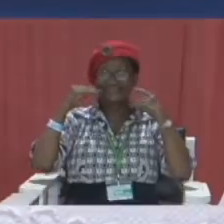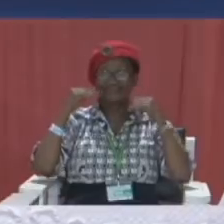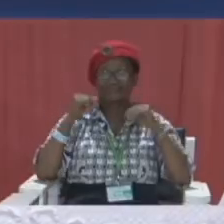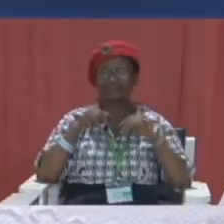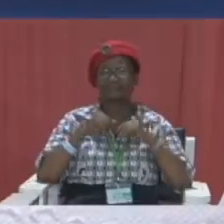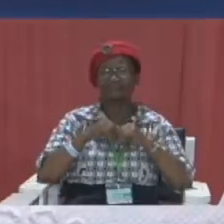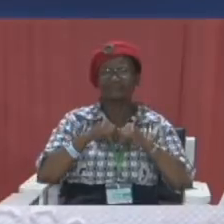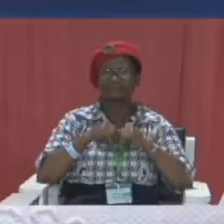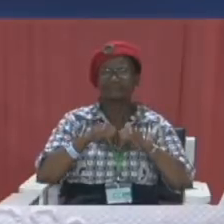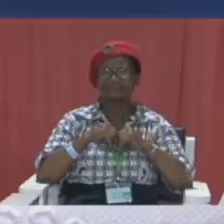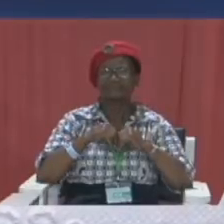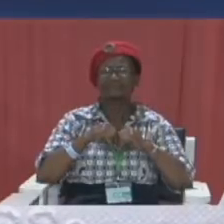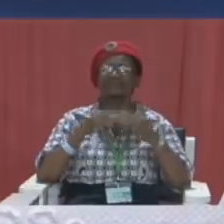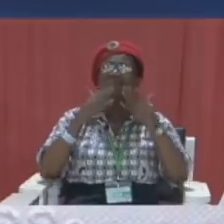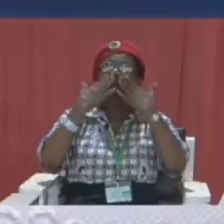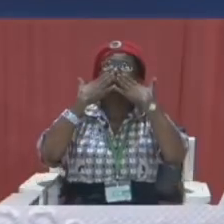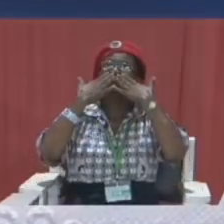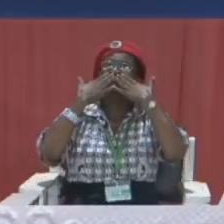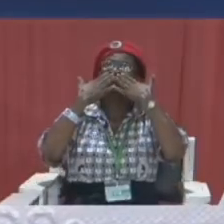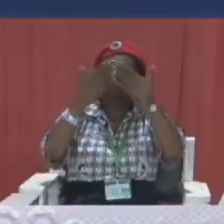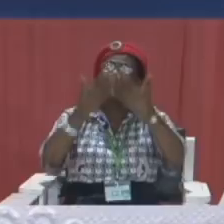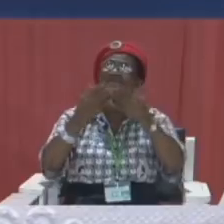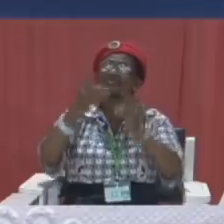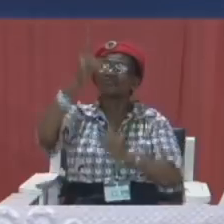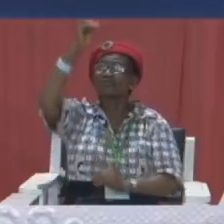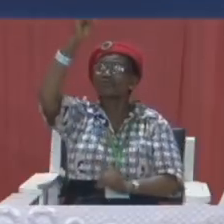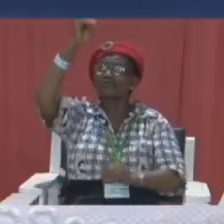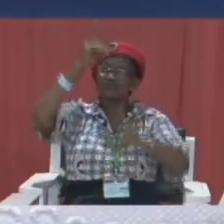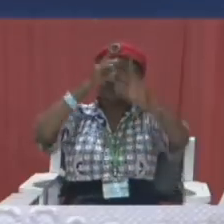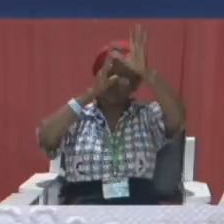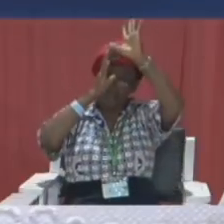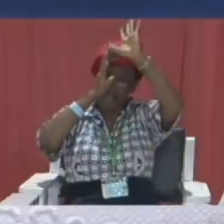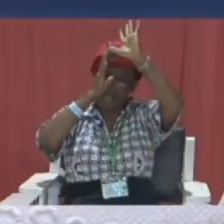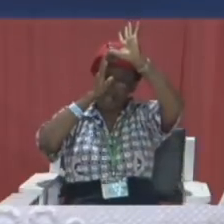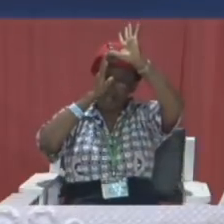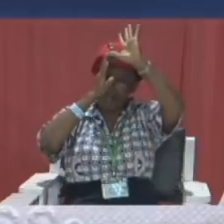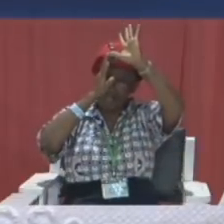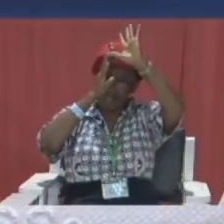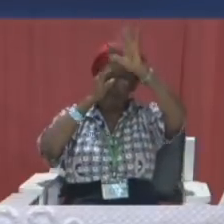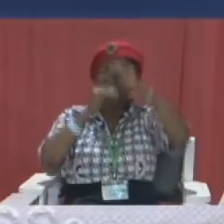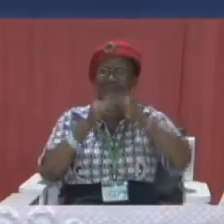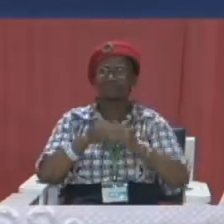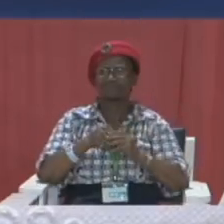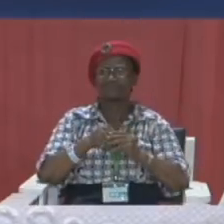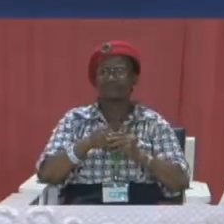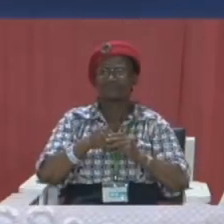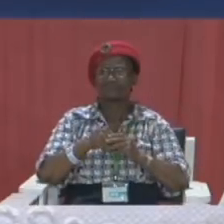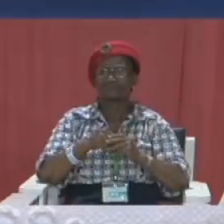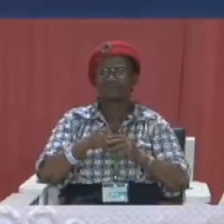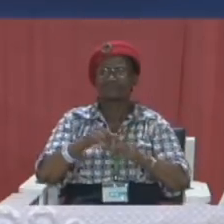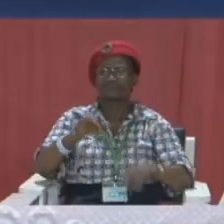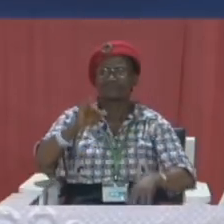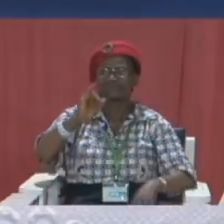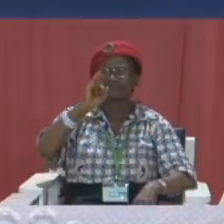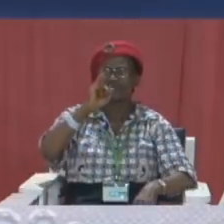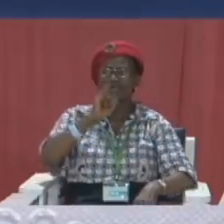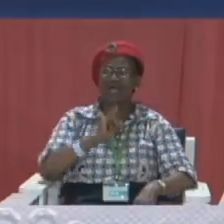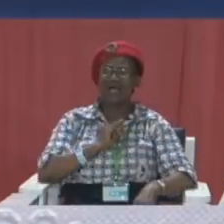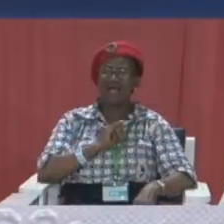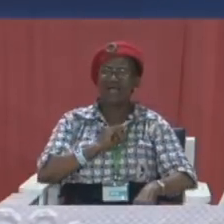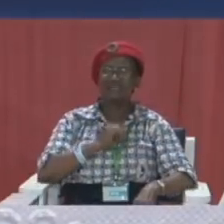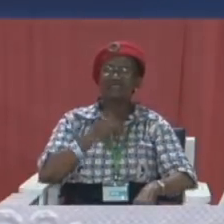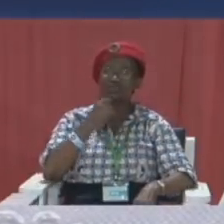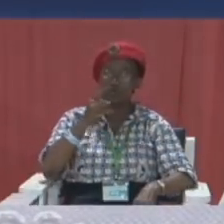Thank you, Father. Baba, I I told you he may ask us to do